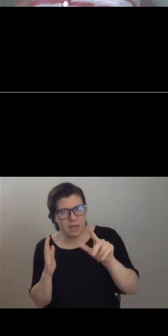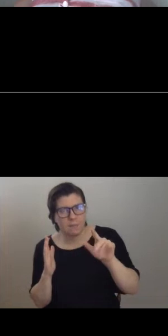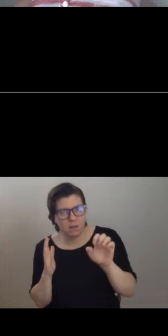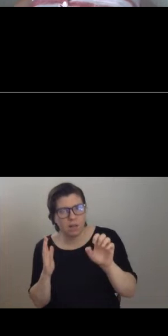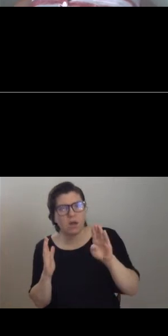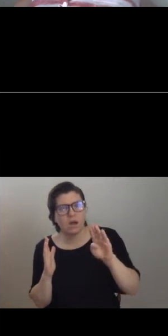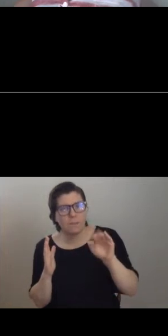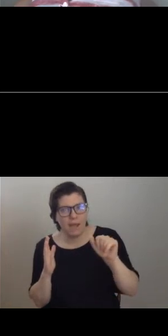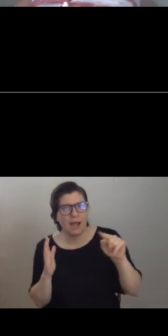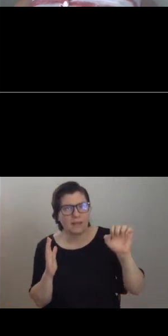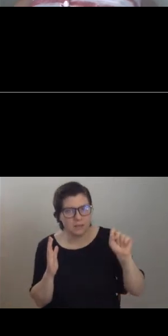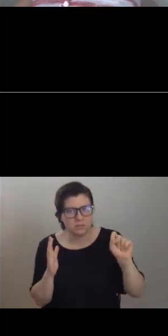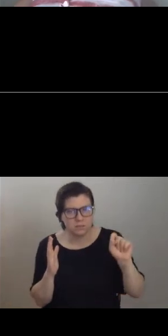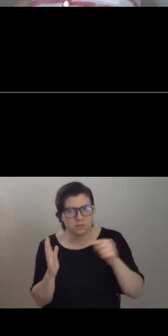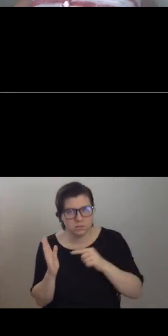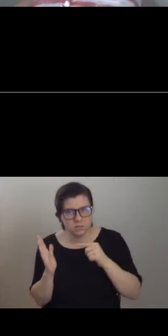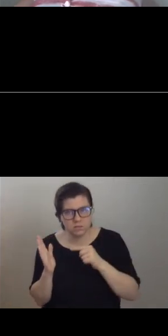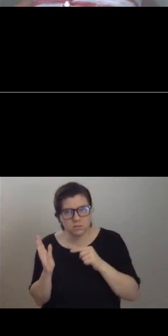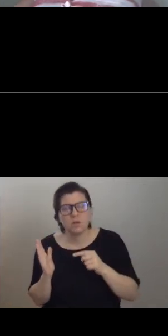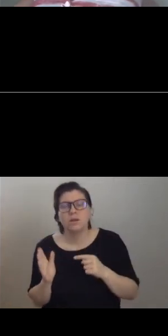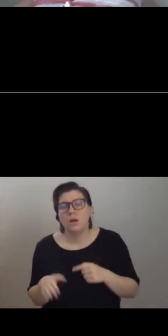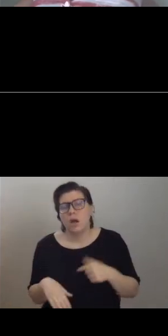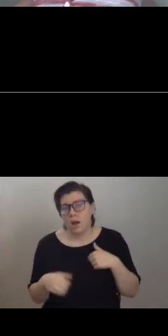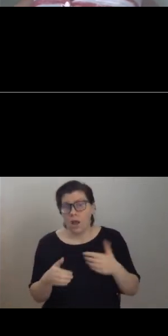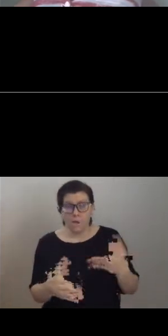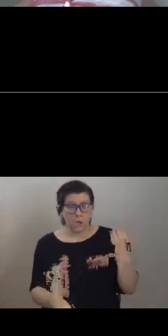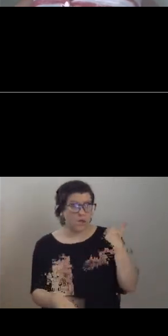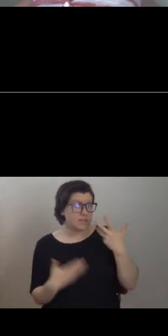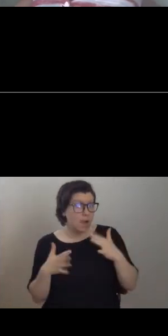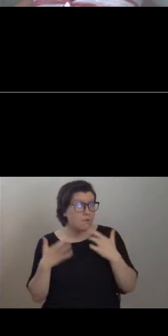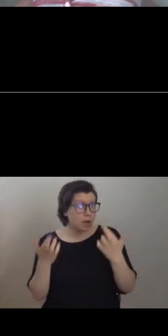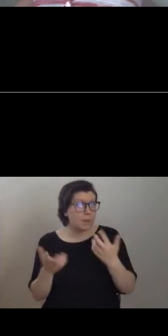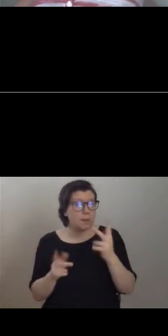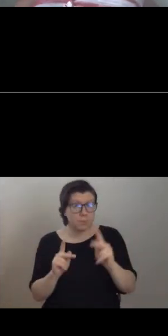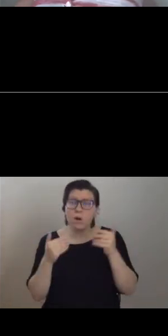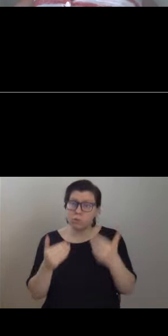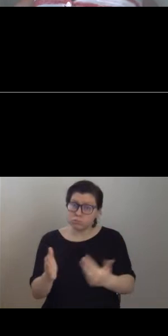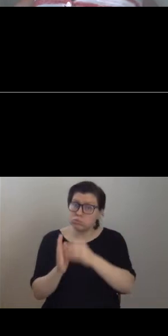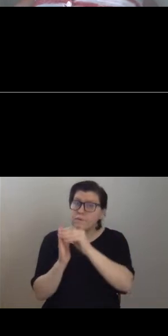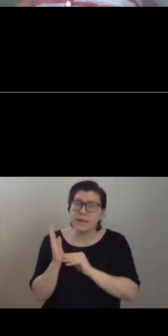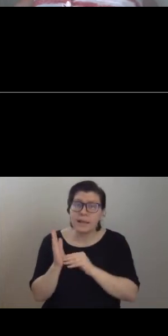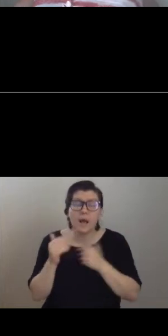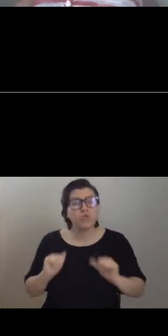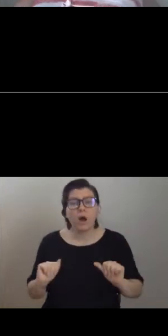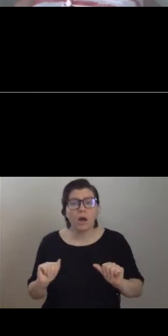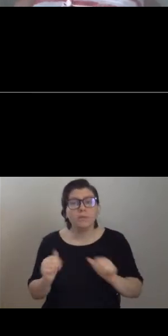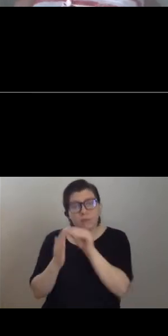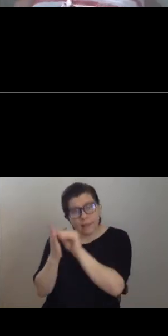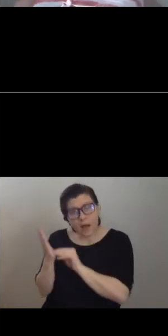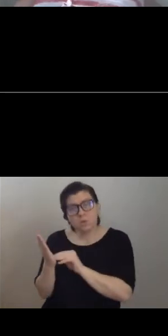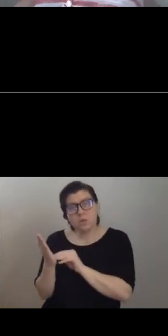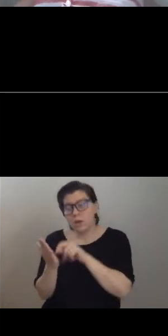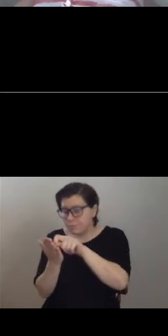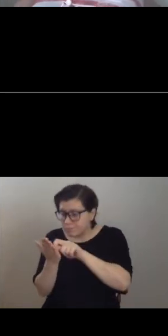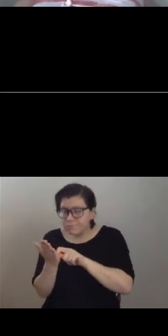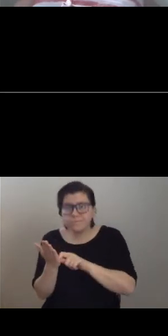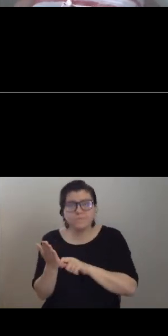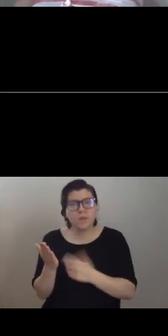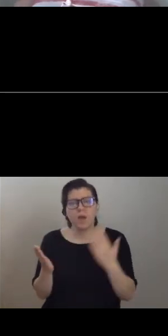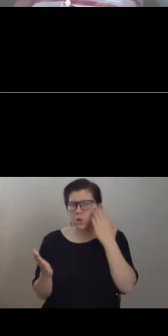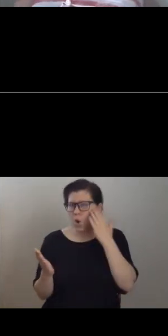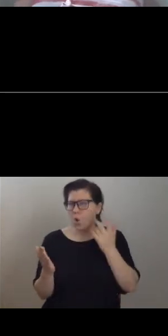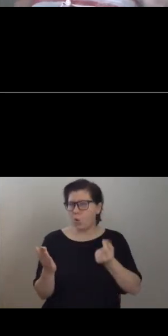previously, I have recommended that people go ahead and fill that out at home. So then they just have to, because they